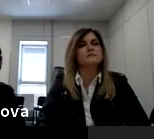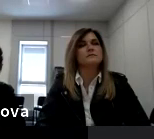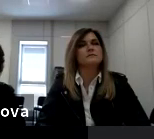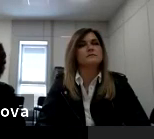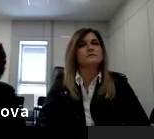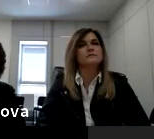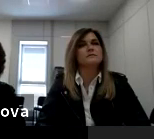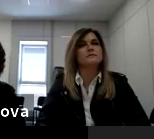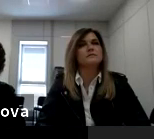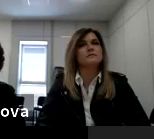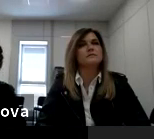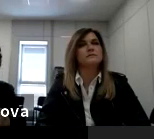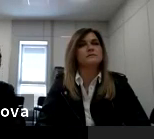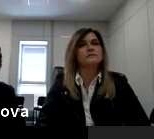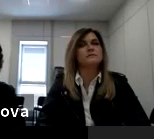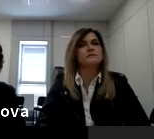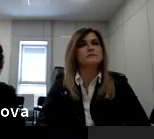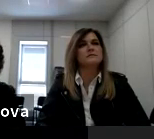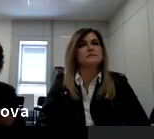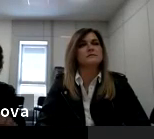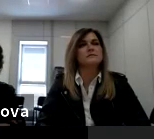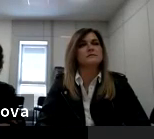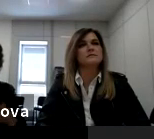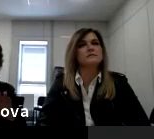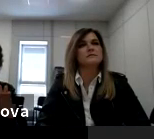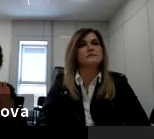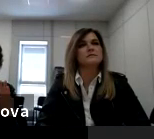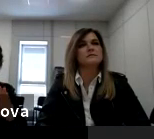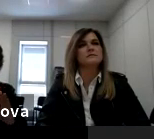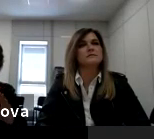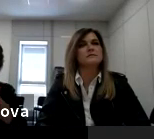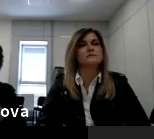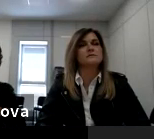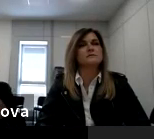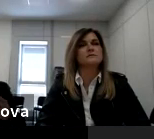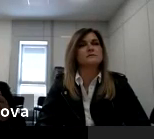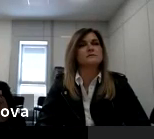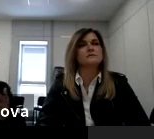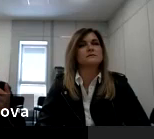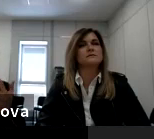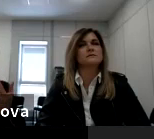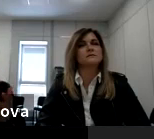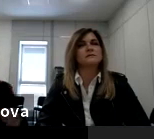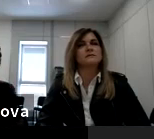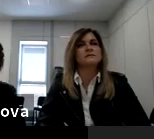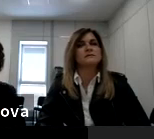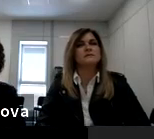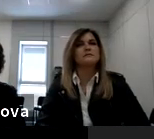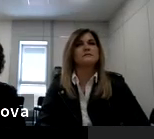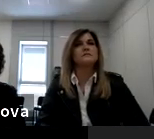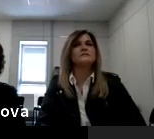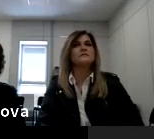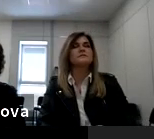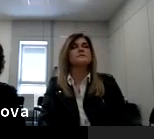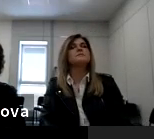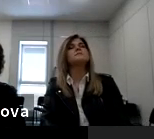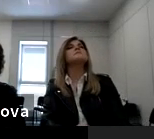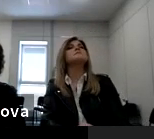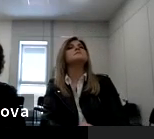this purpose is Interstark. It is our one of the main projectors, one of the